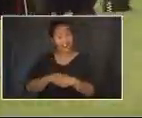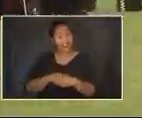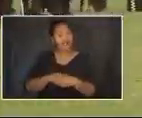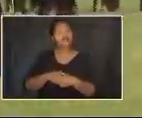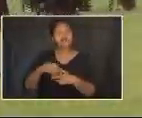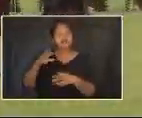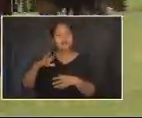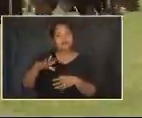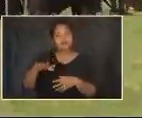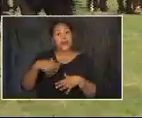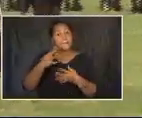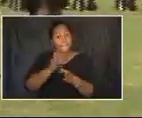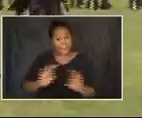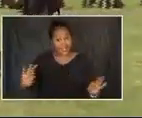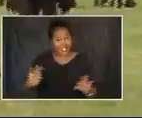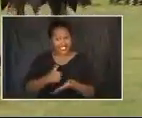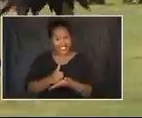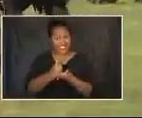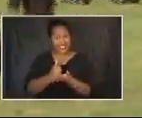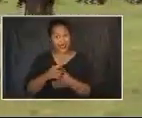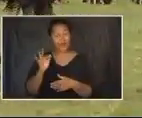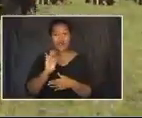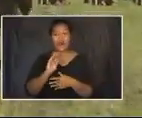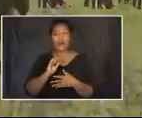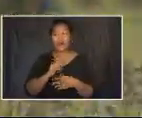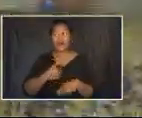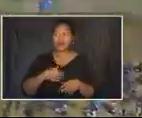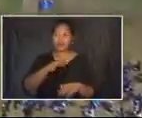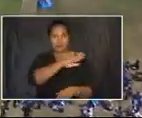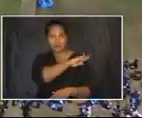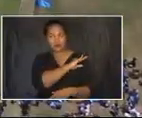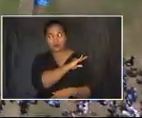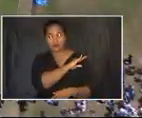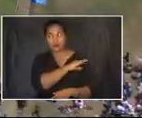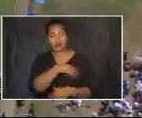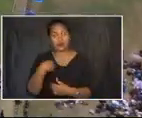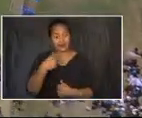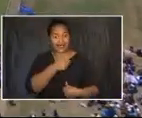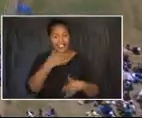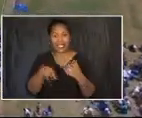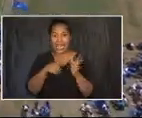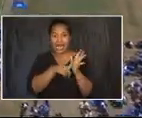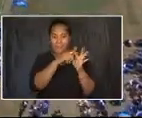of the peacekeeping forces in Syria and Lebanon, whilst we have the 7